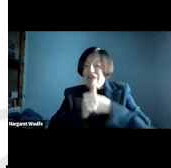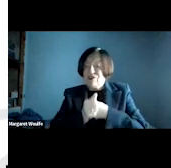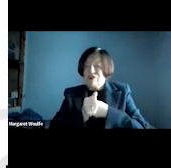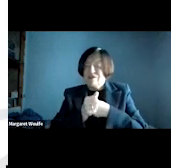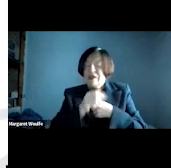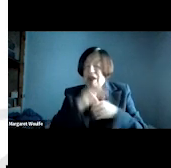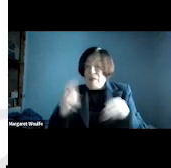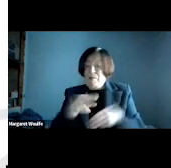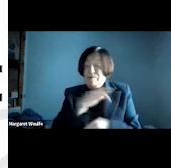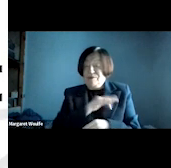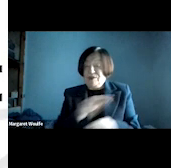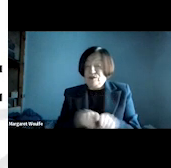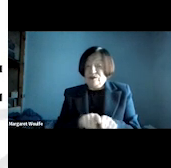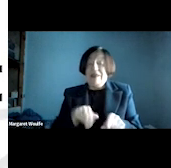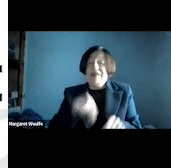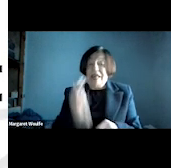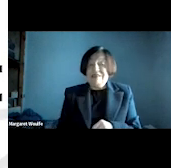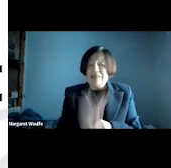on. So next slide.